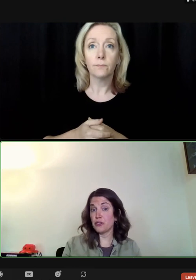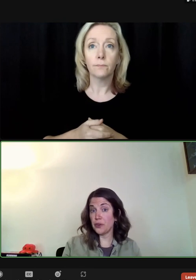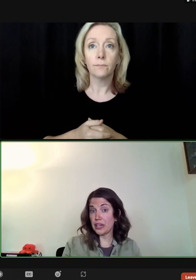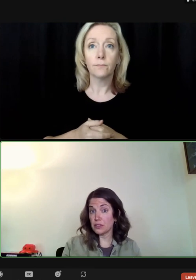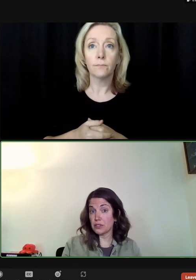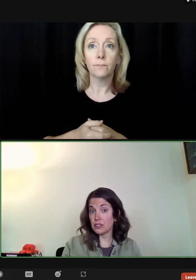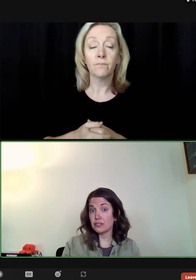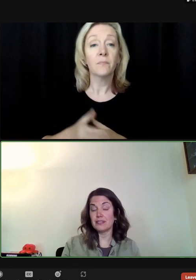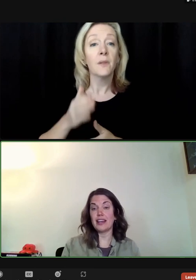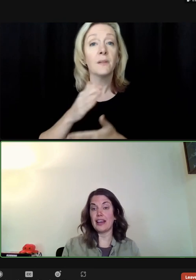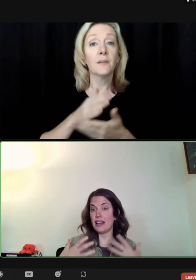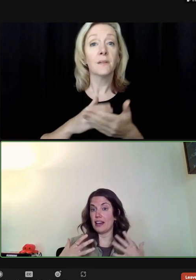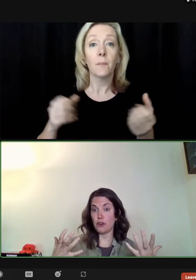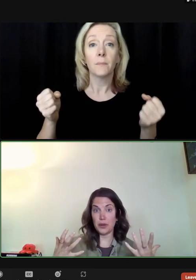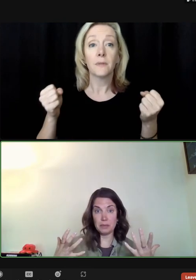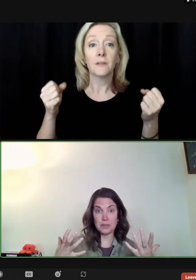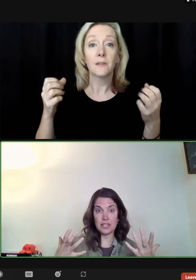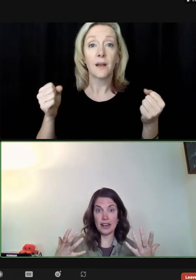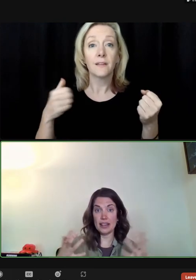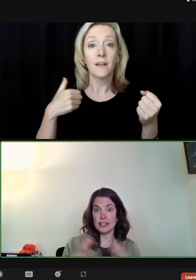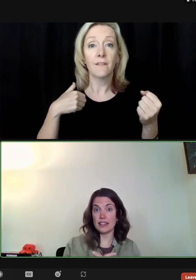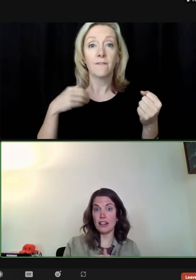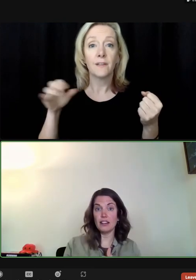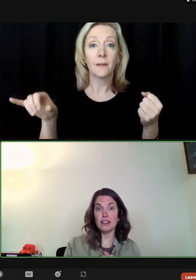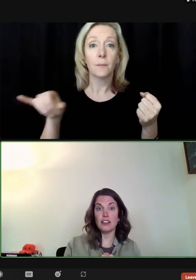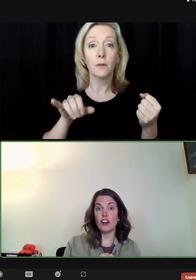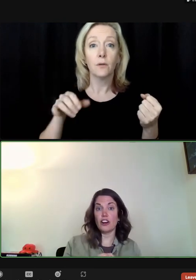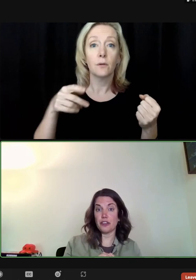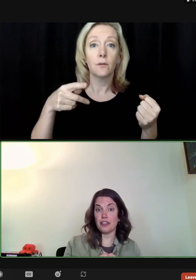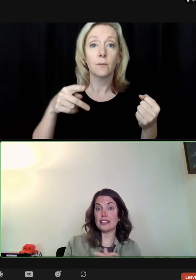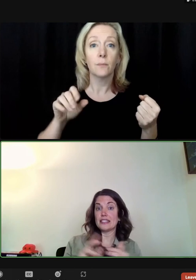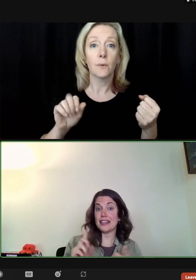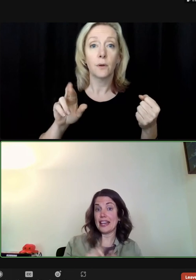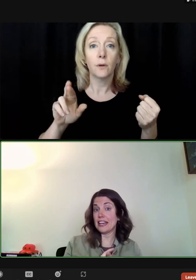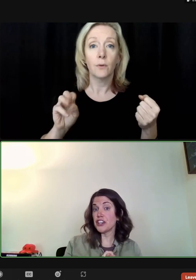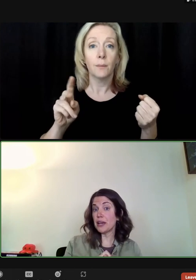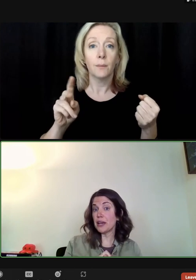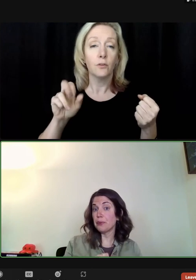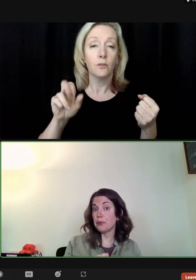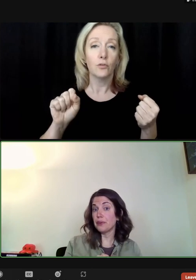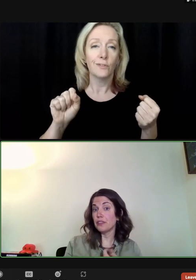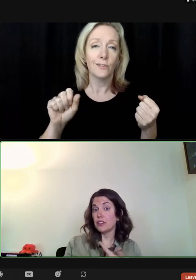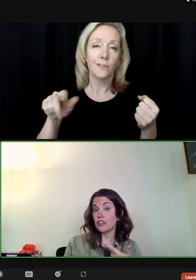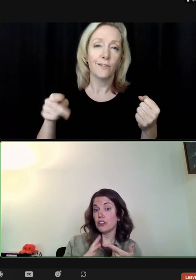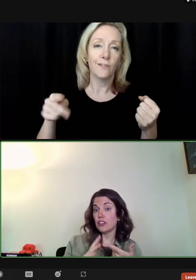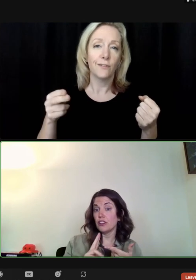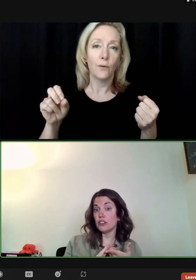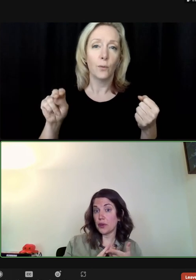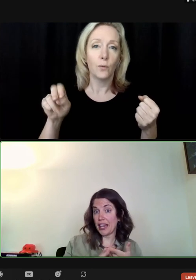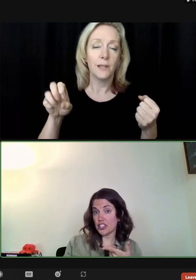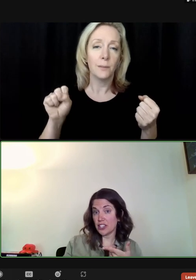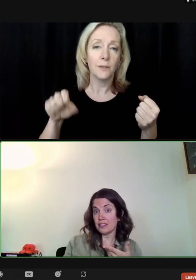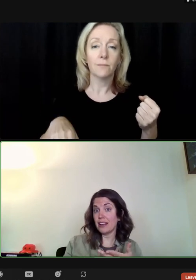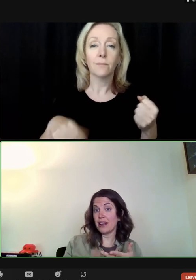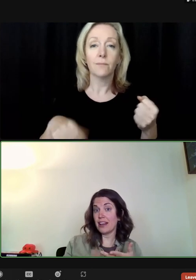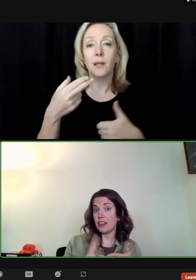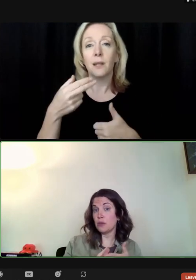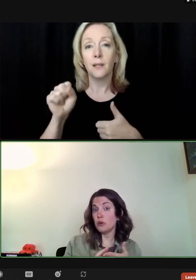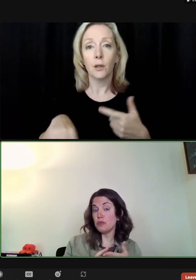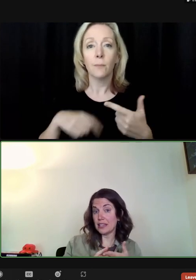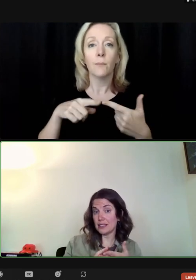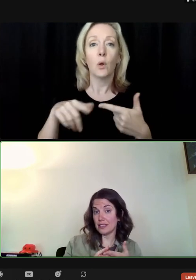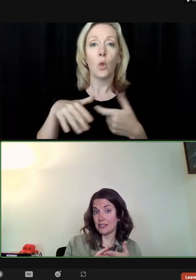Signs with similar phonemes. And phonemes in ASL are things like the hand shape, the